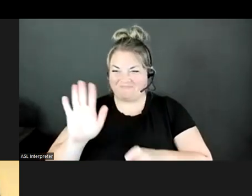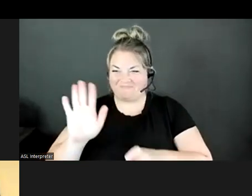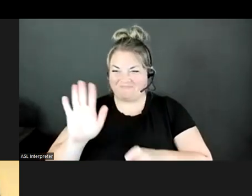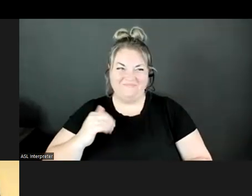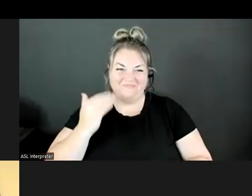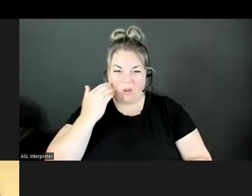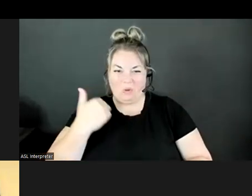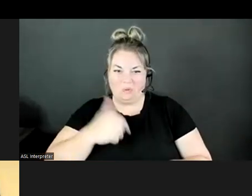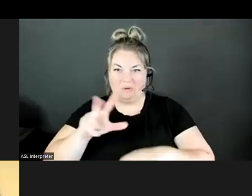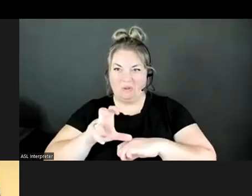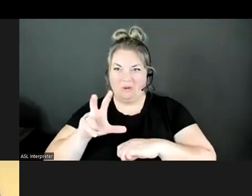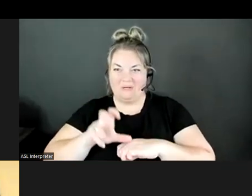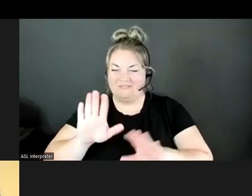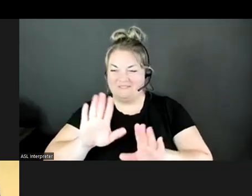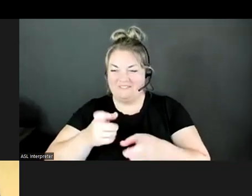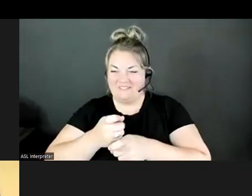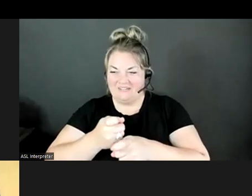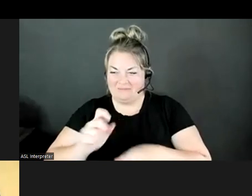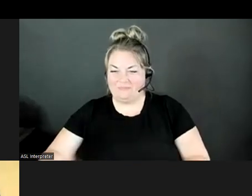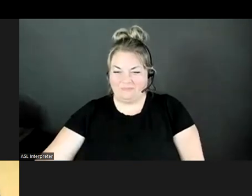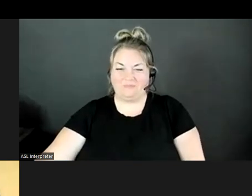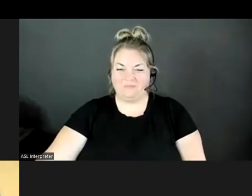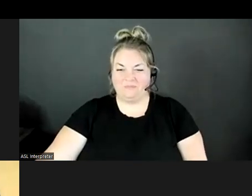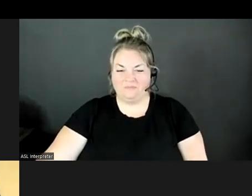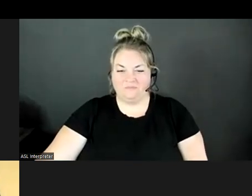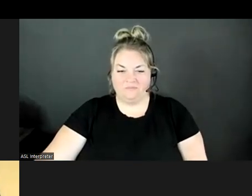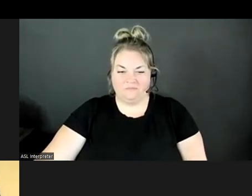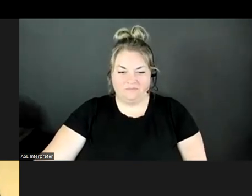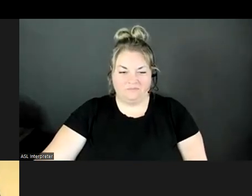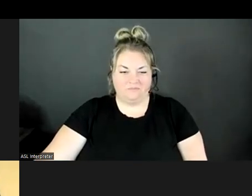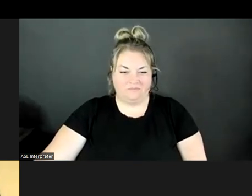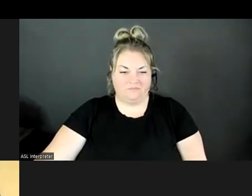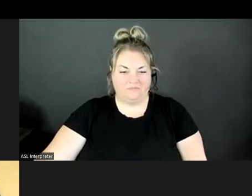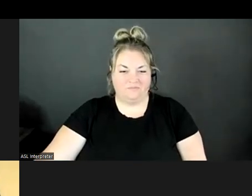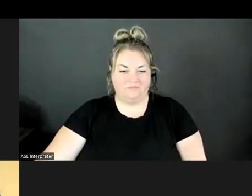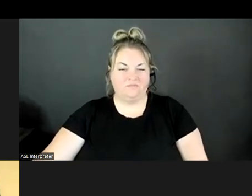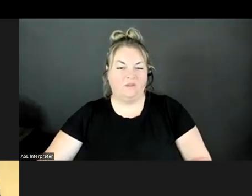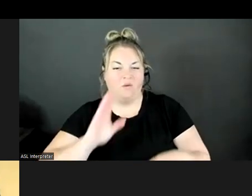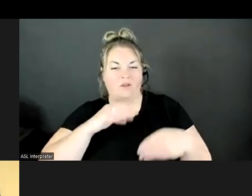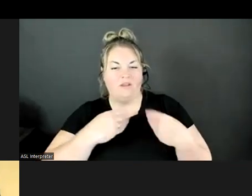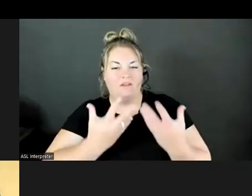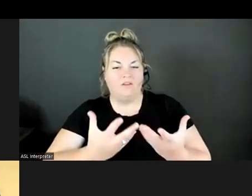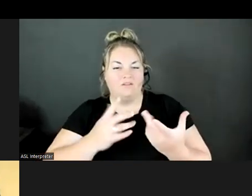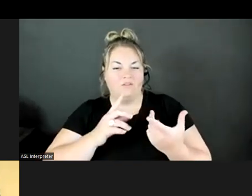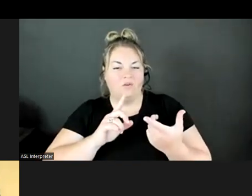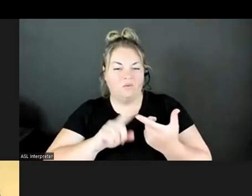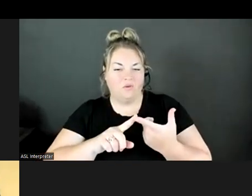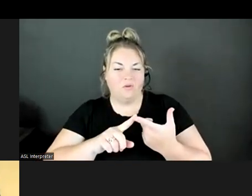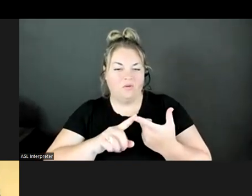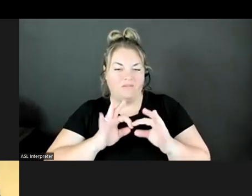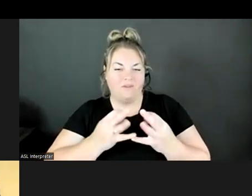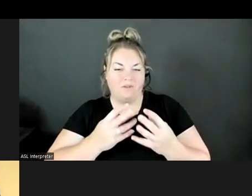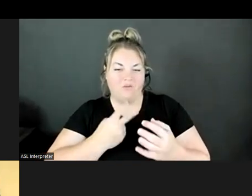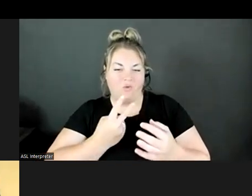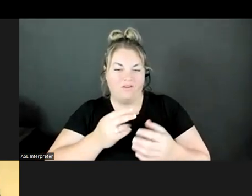know we're recording, just kidding. I'll gift them to her with my family voice council money. I'll get them on Amazon for her,